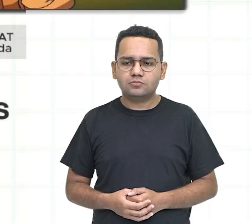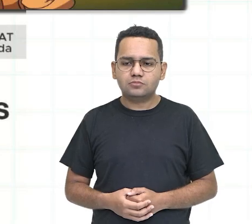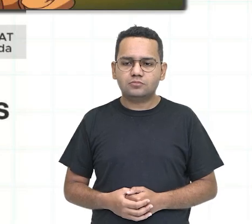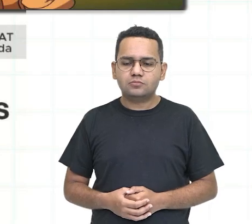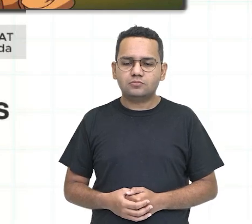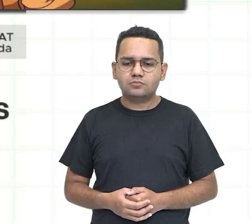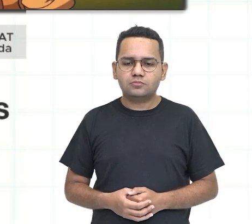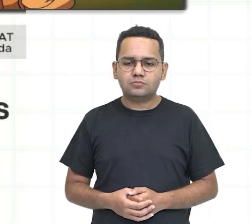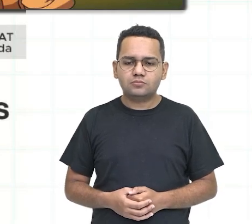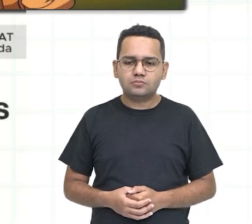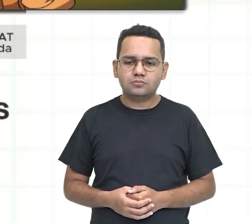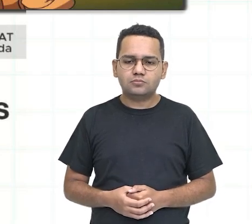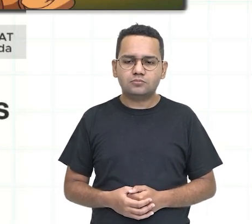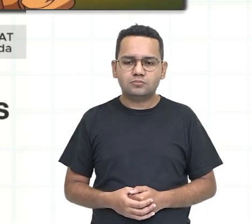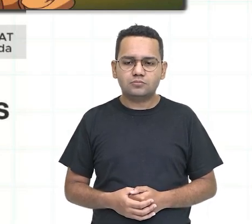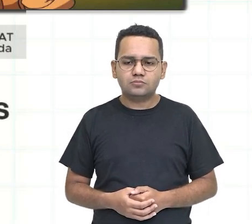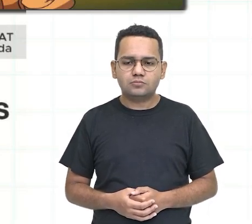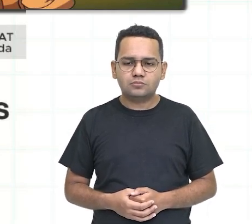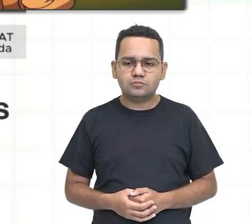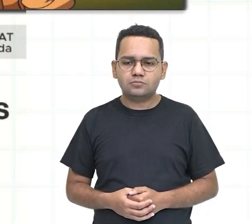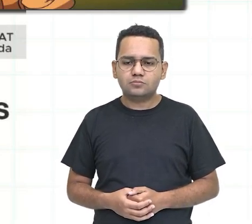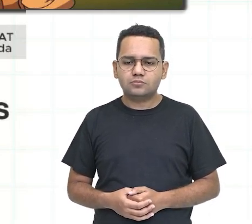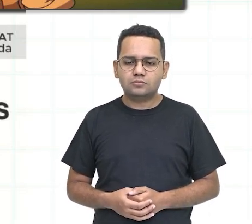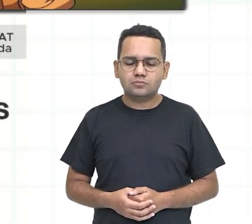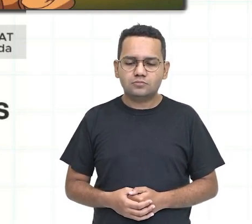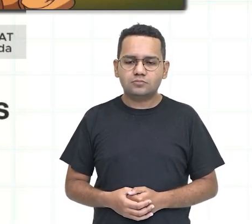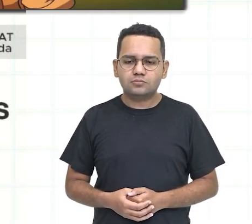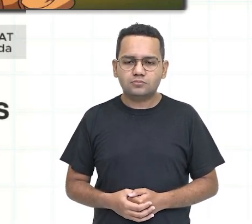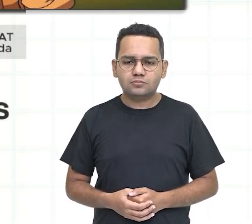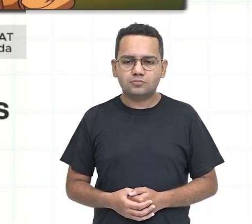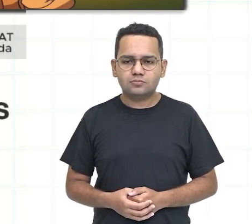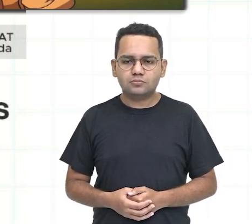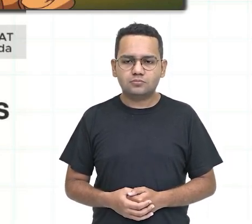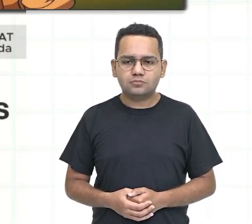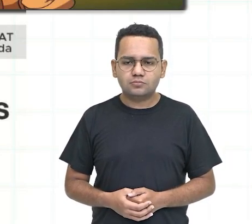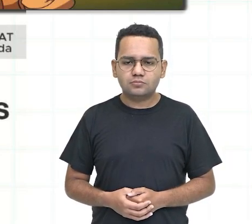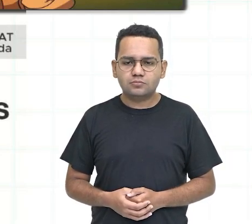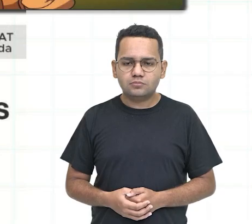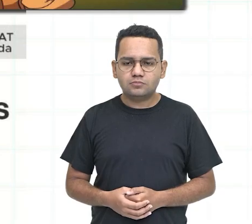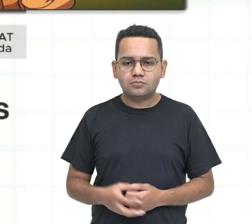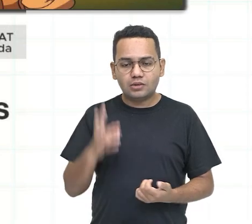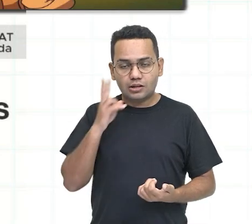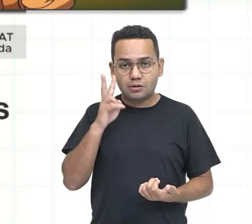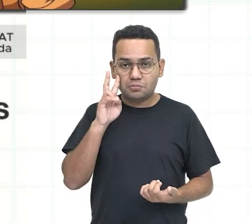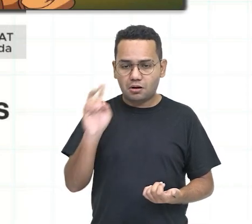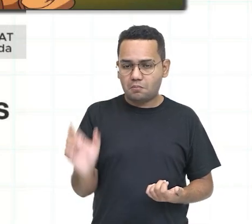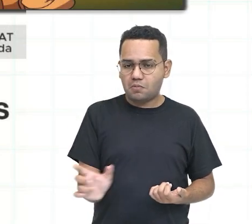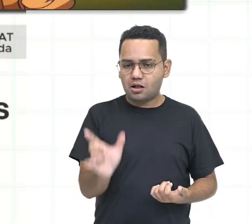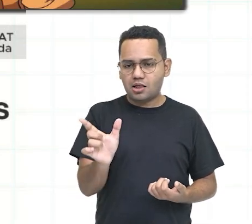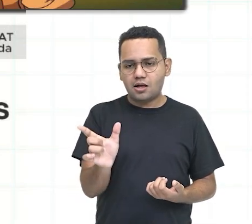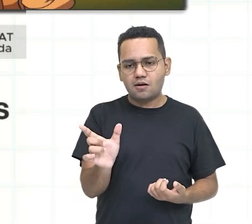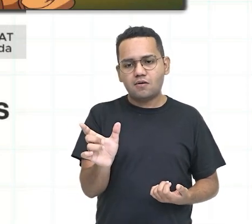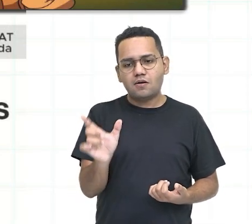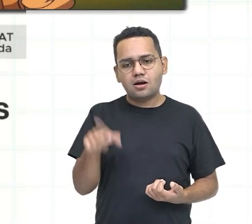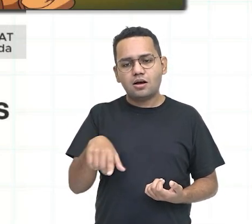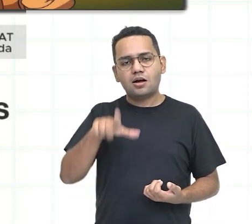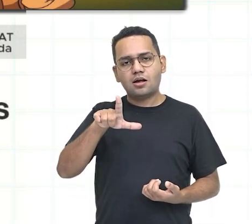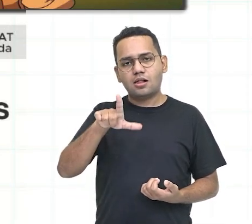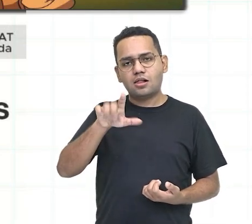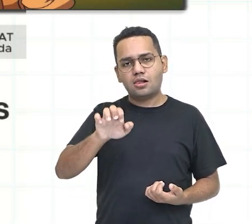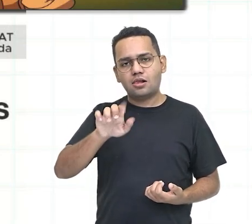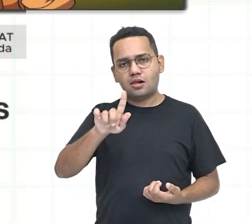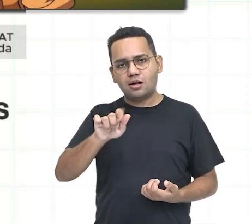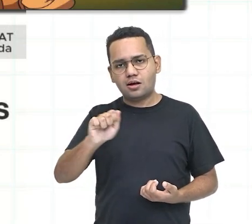political landscapes. Então, lembram da palavra legacy? Né? O legado do inglês. Legacy